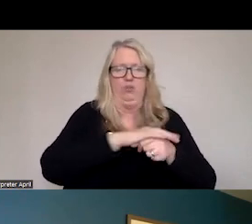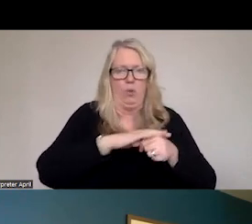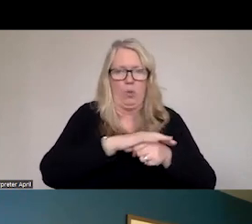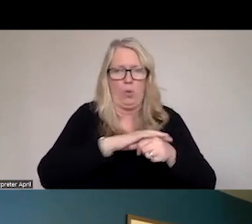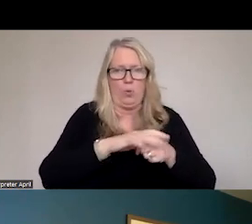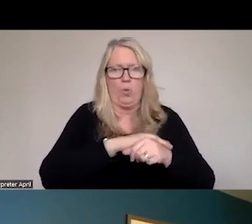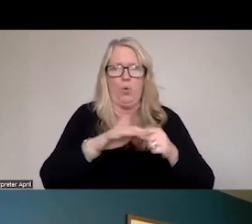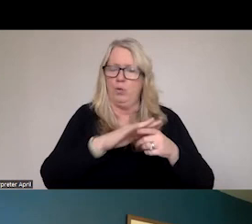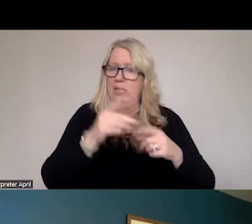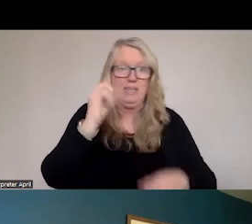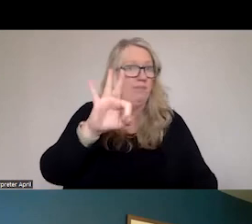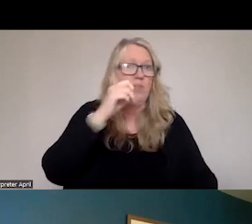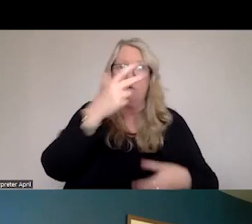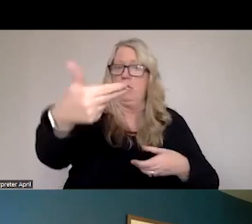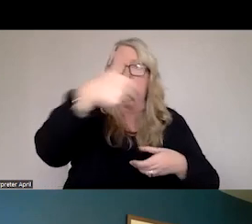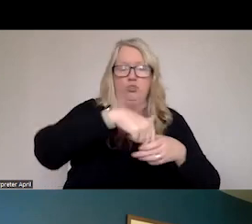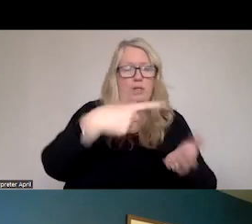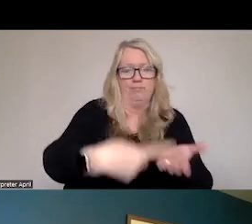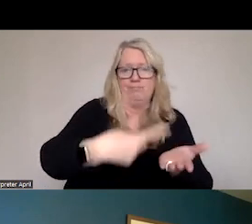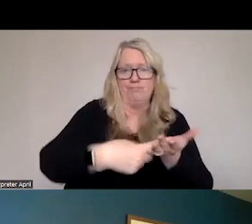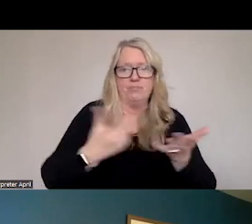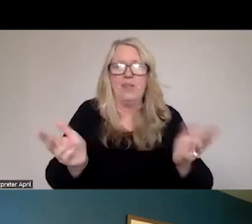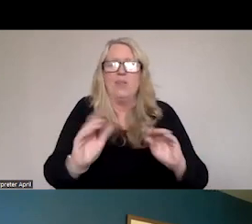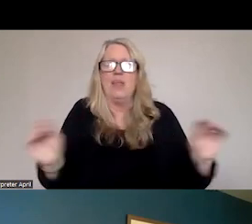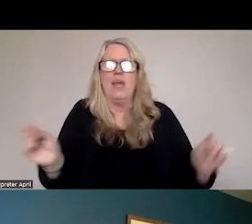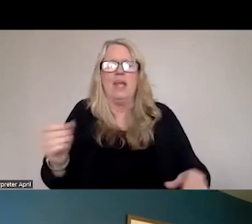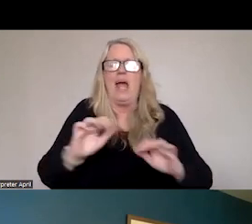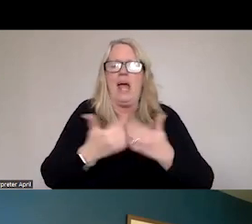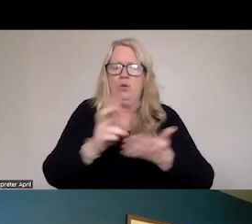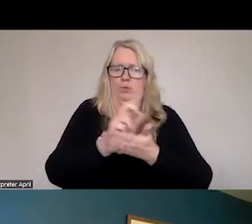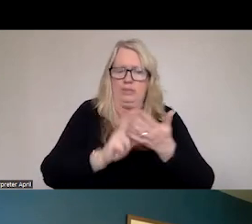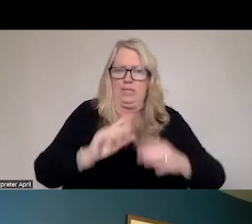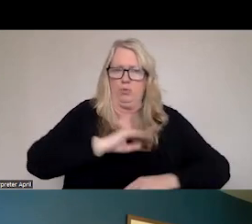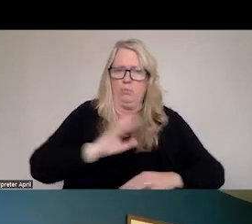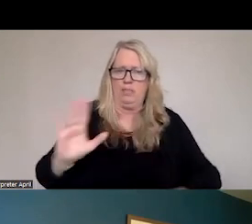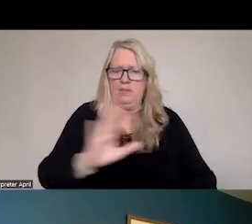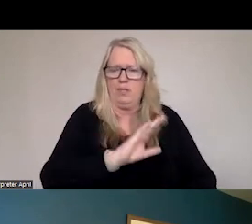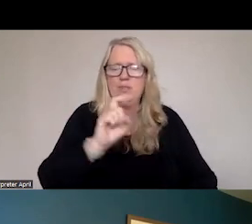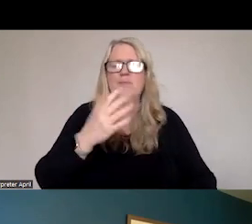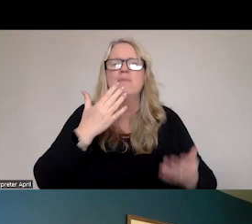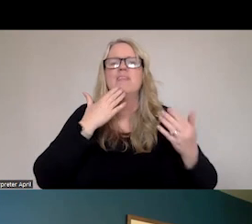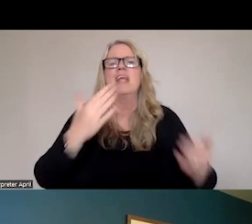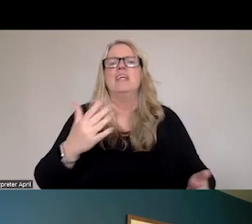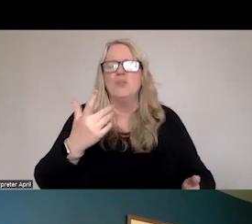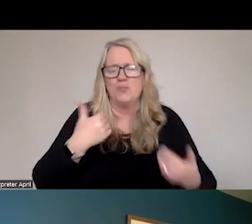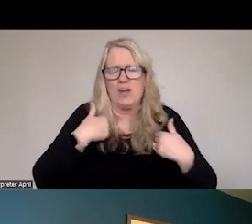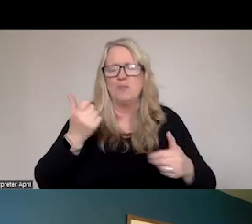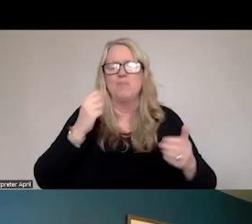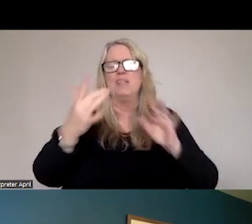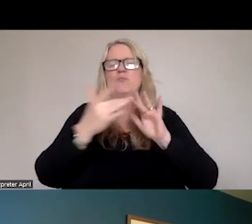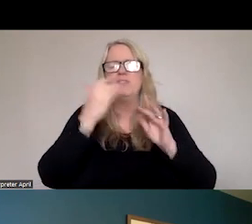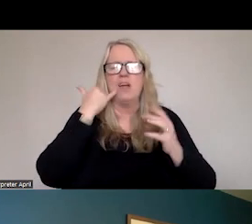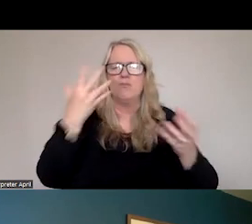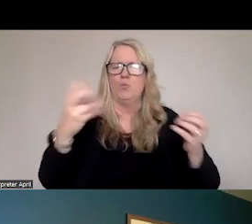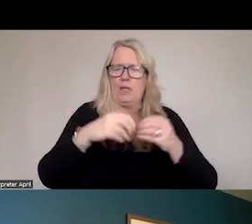the table, there will not be a design that meets their needs. So thank you for having me. Reach out if you want to talk